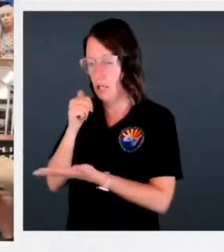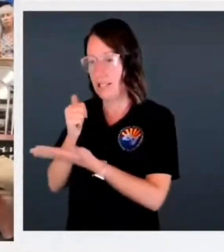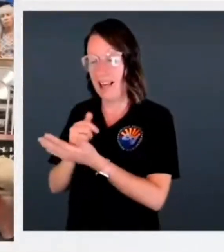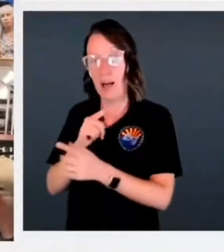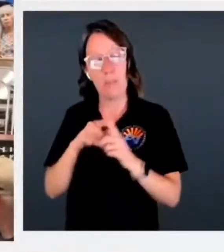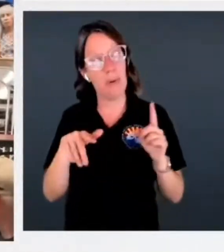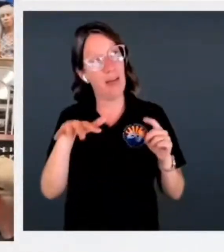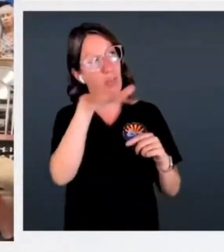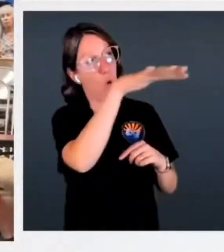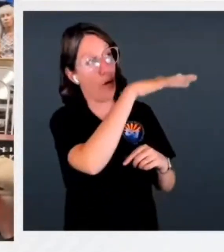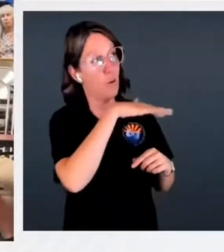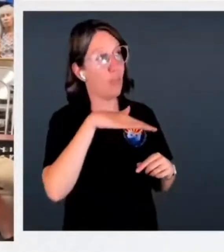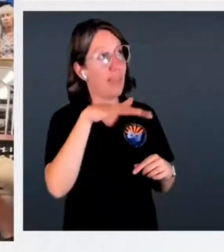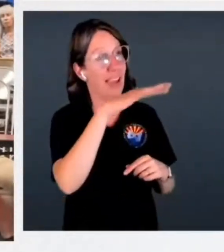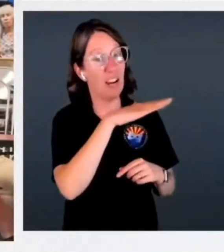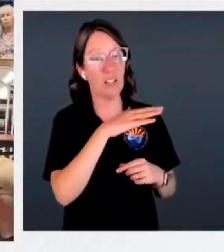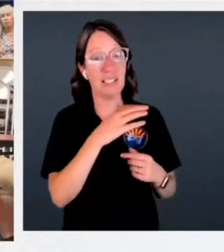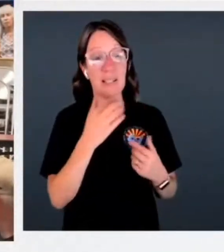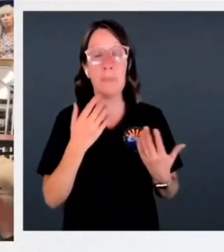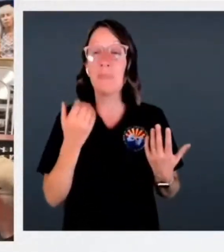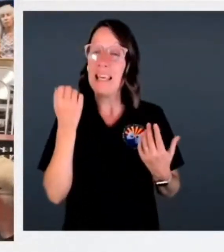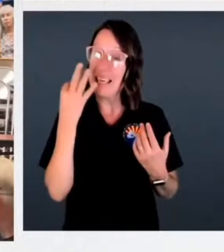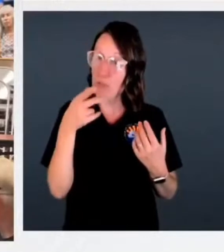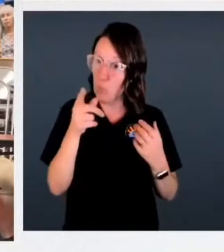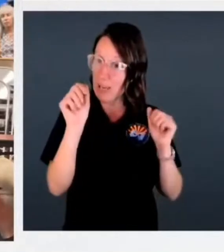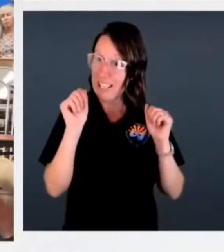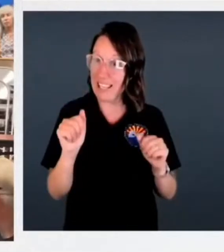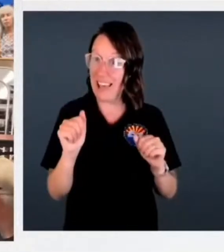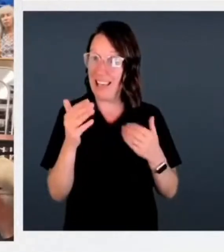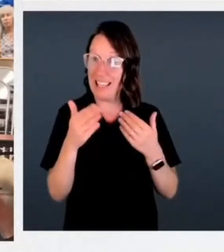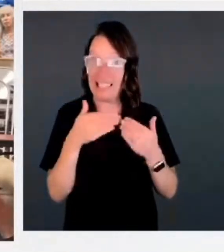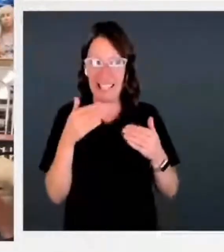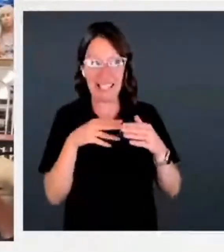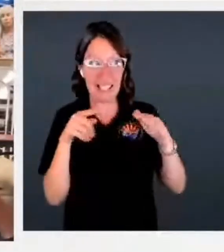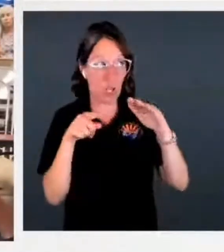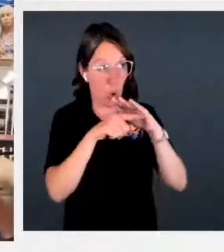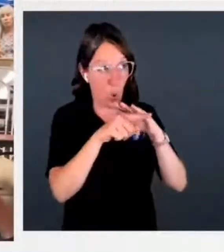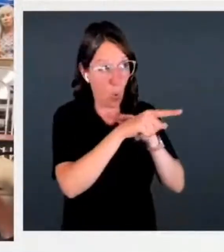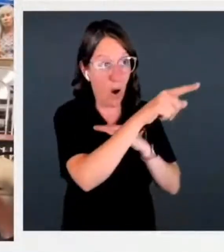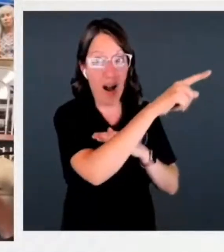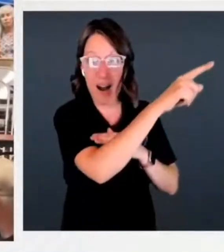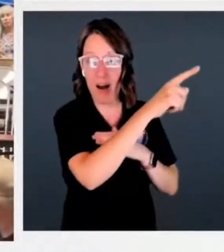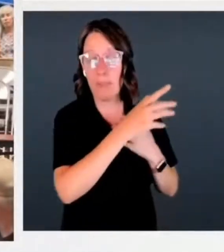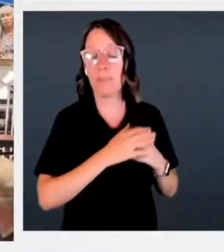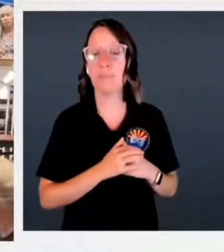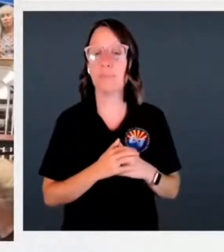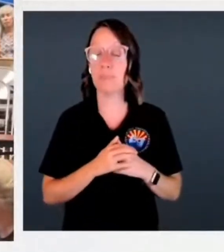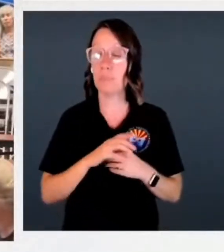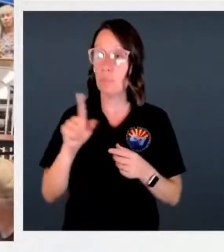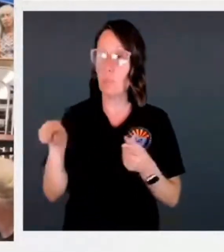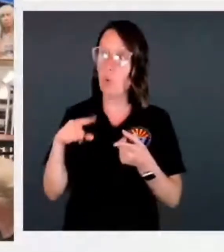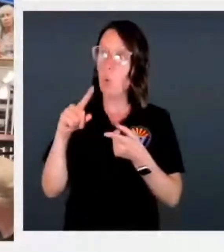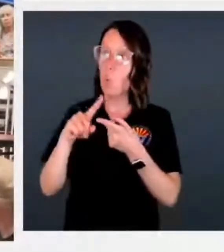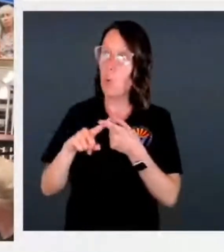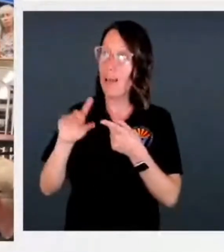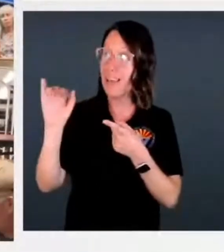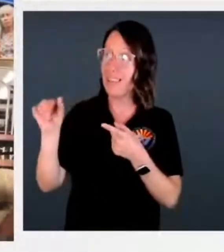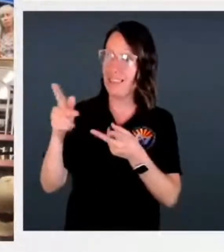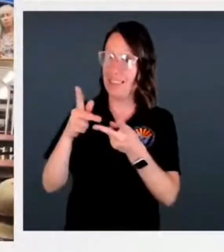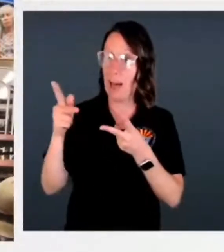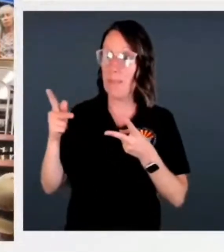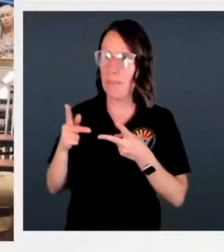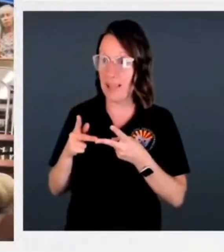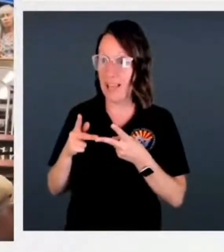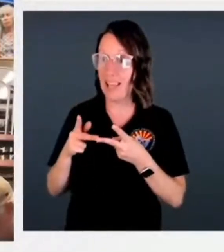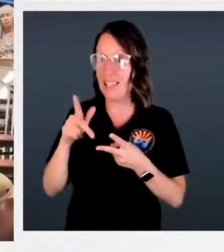areas operable. Secondly, when Pastures of Heaven closed down, I can only speak for myself,